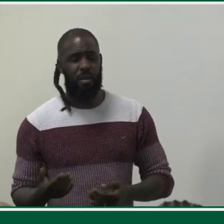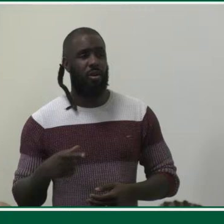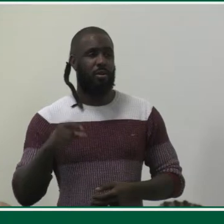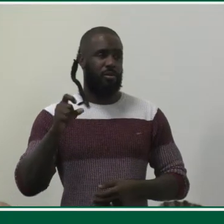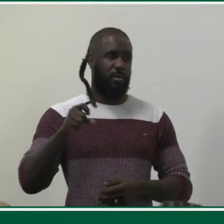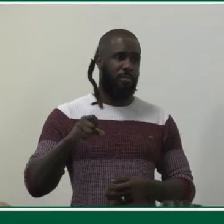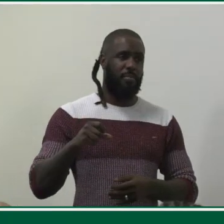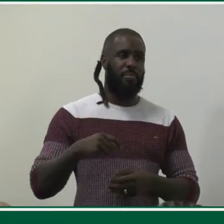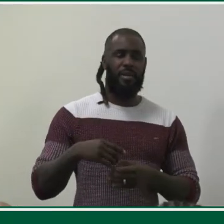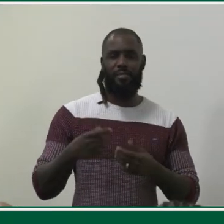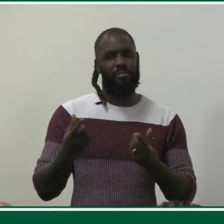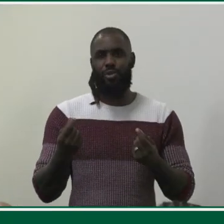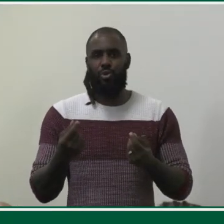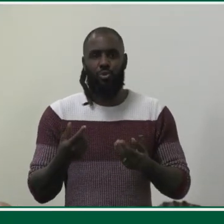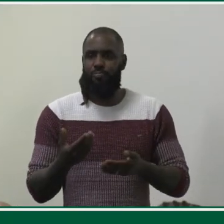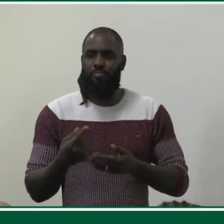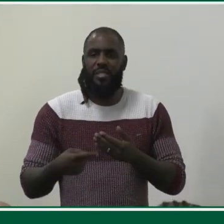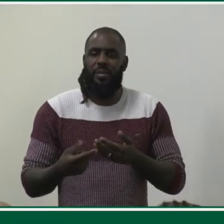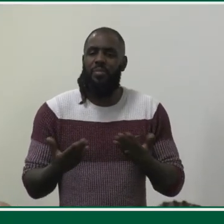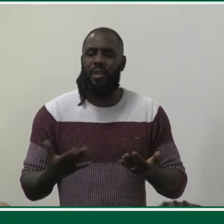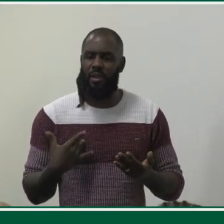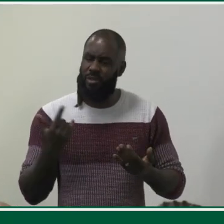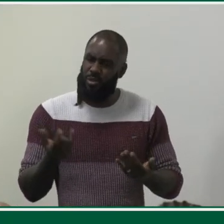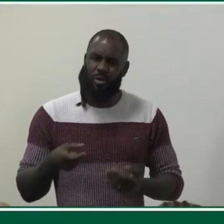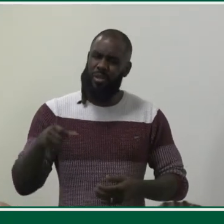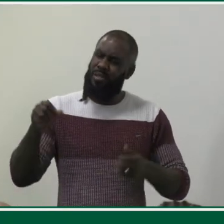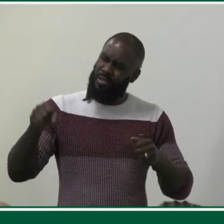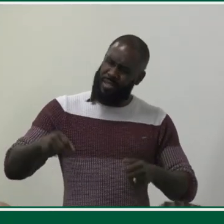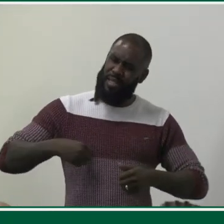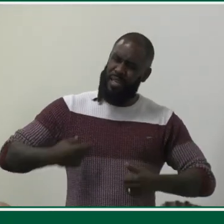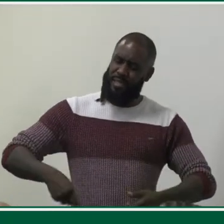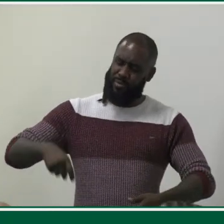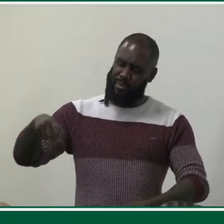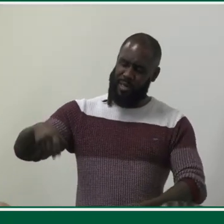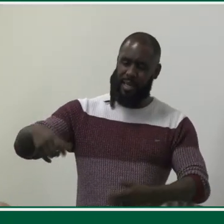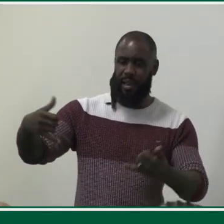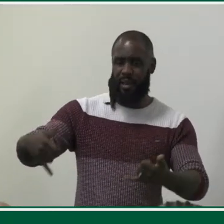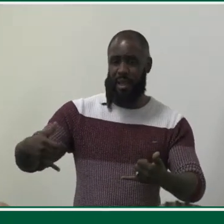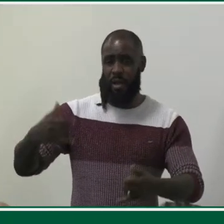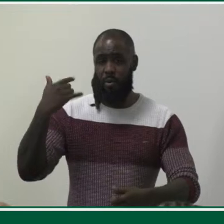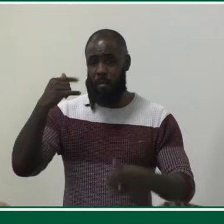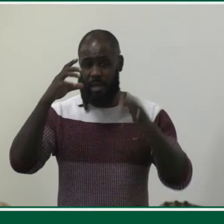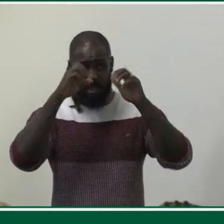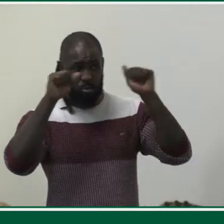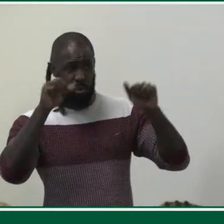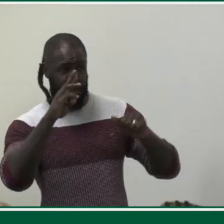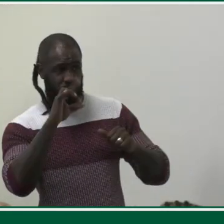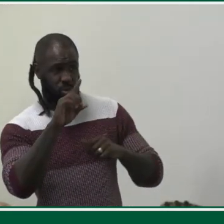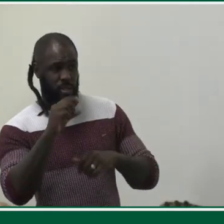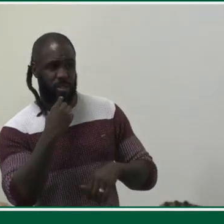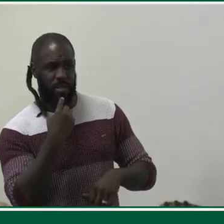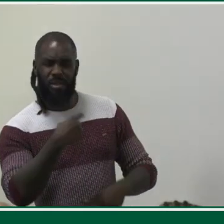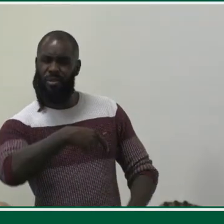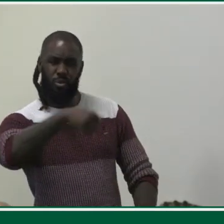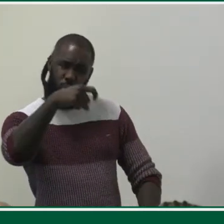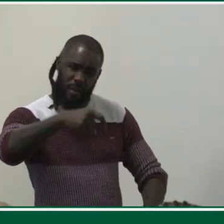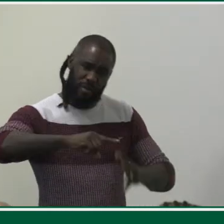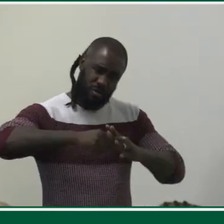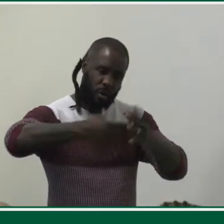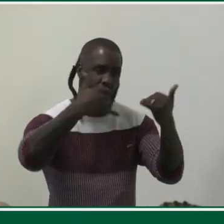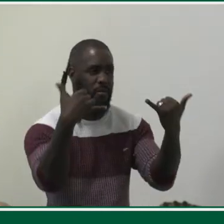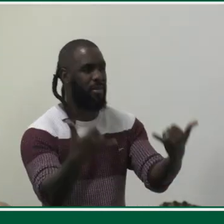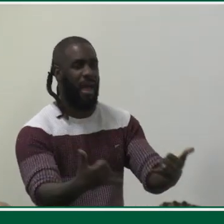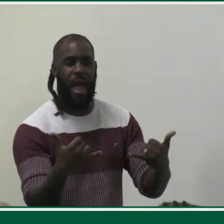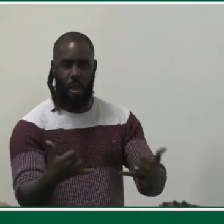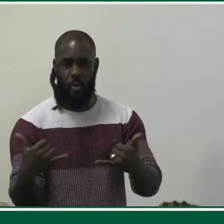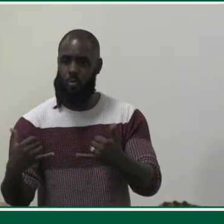well. And so it's completely necessary for this moment in time because, like President Wood said, we have to start now, and we have